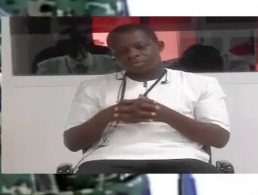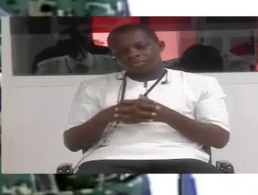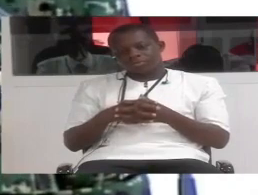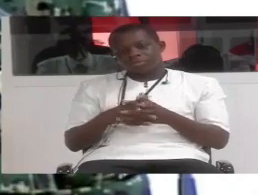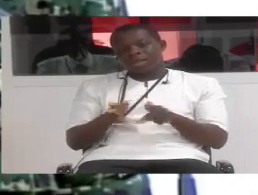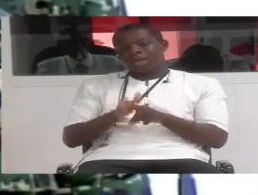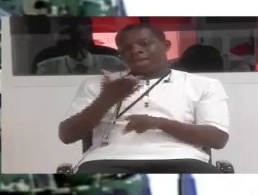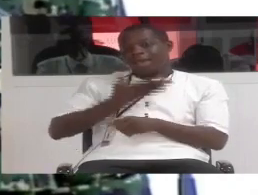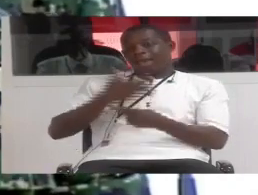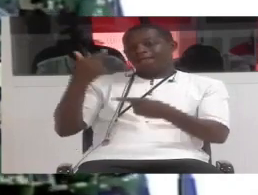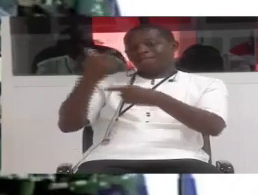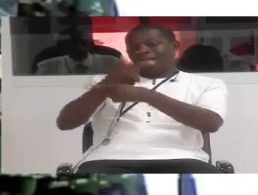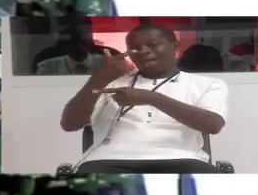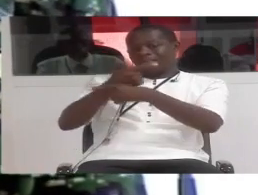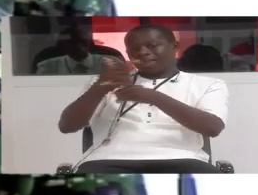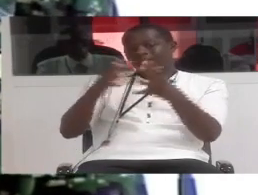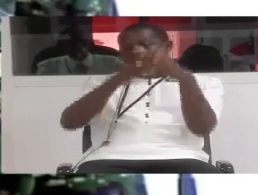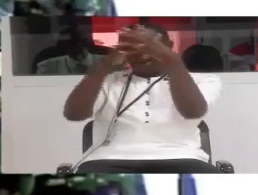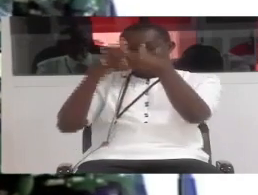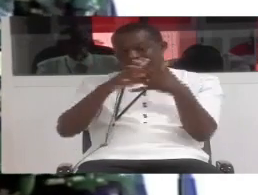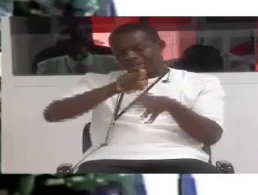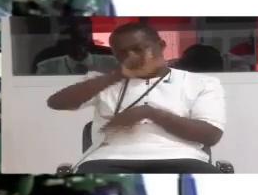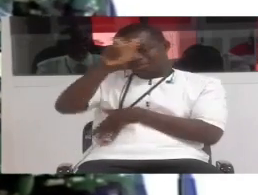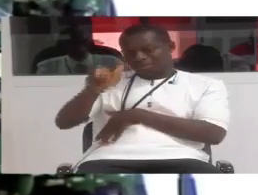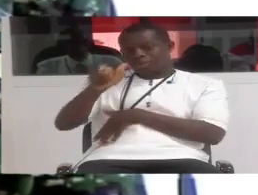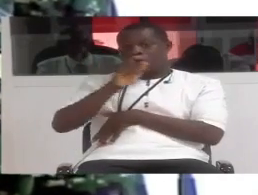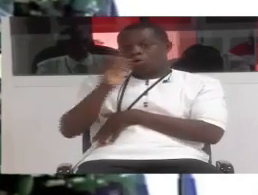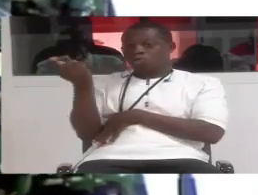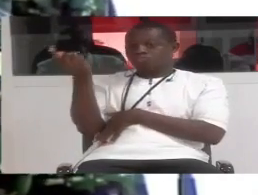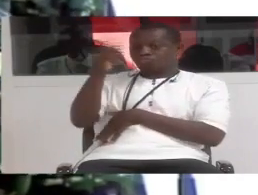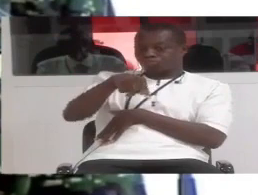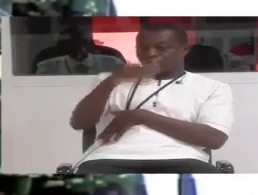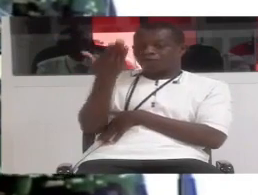am ñaari Gambian American ñu joggé America dañ ñew pour daané nguri